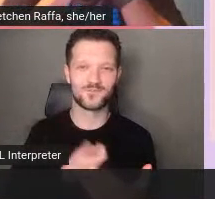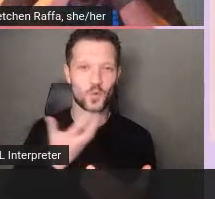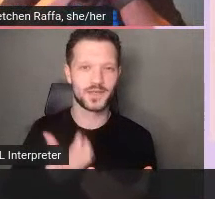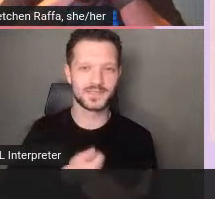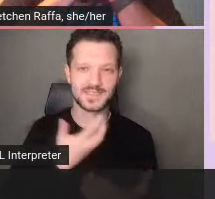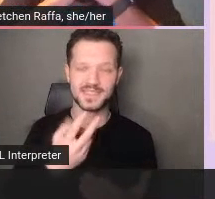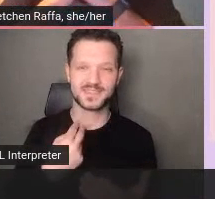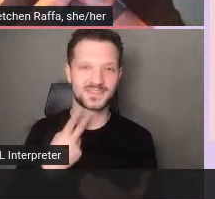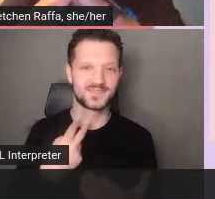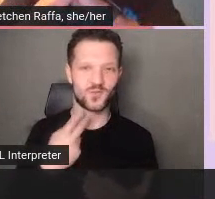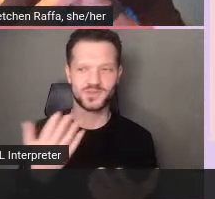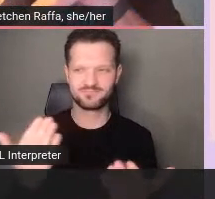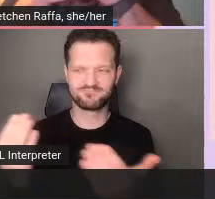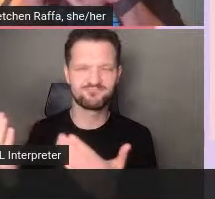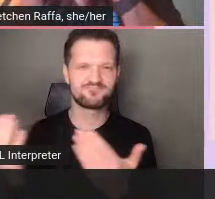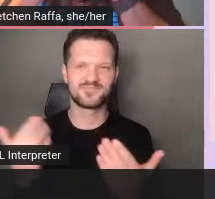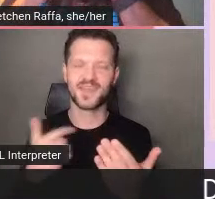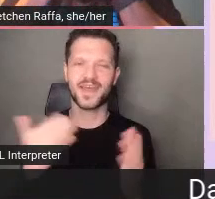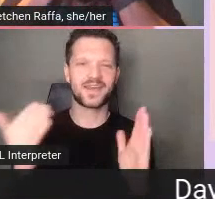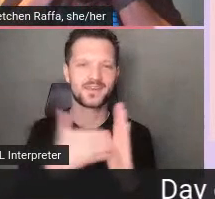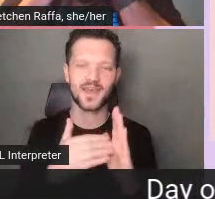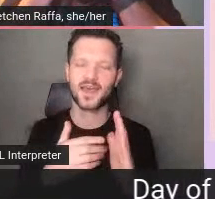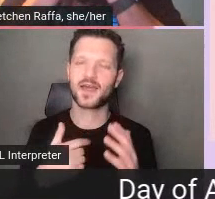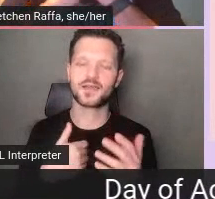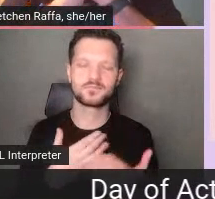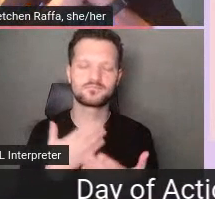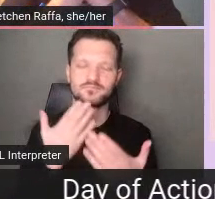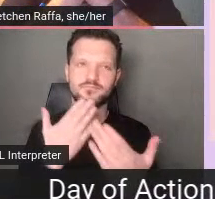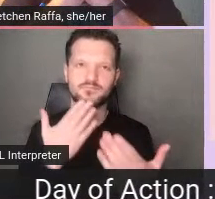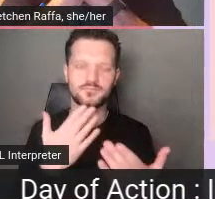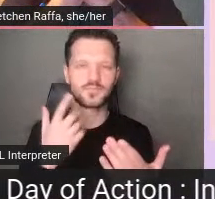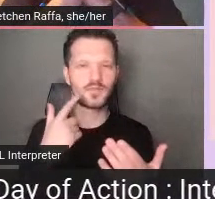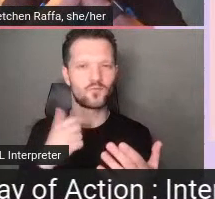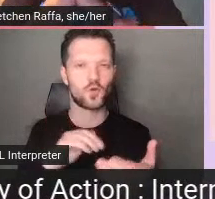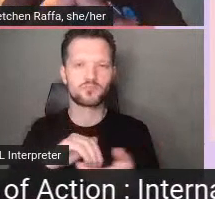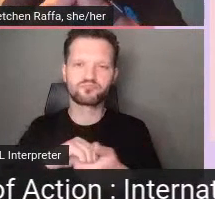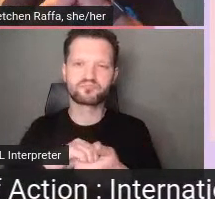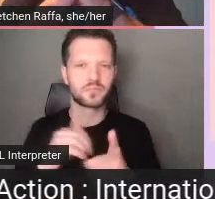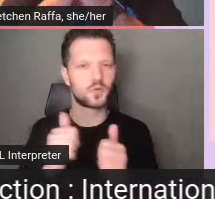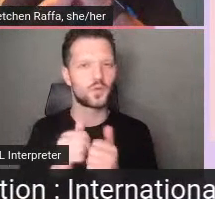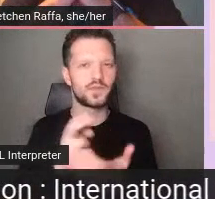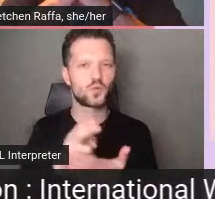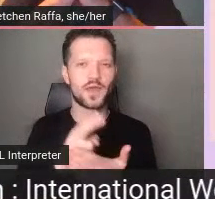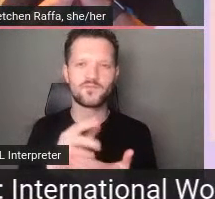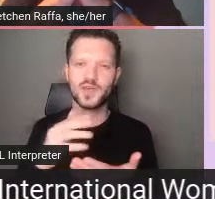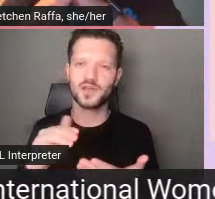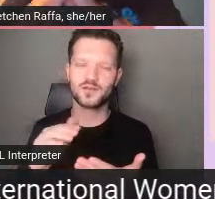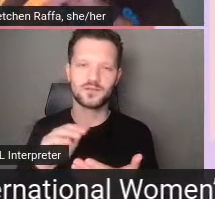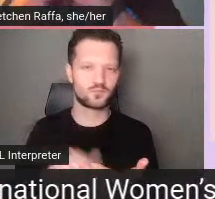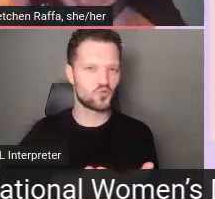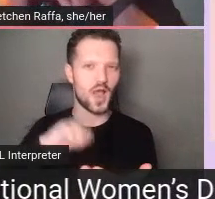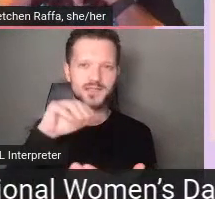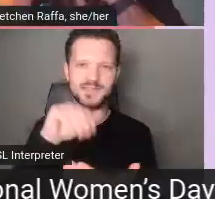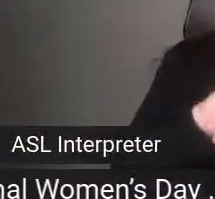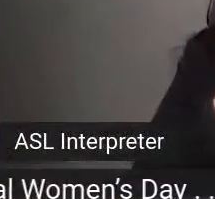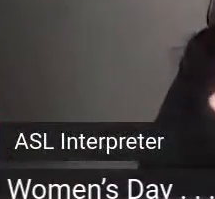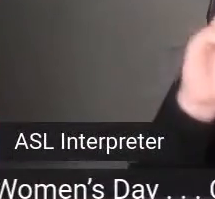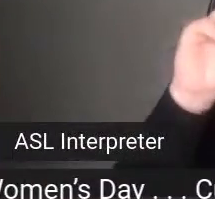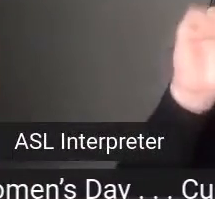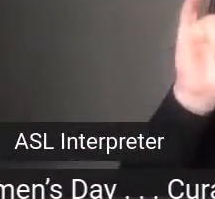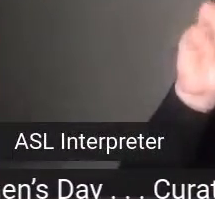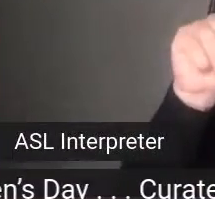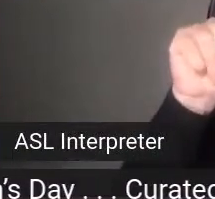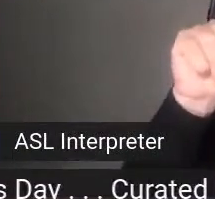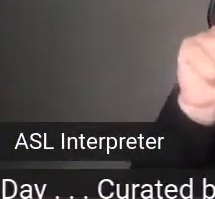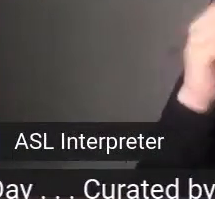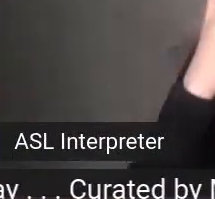Again, I'm so grateful to be partnering with the New Haven Pride Center. And Miranda, thank you for putting together such a fabulous